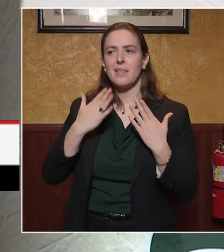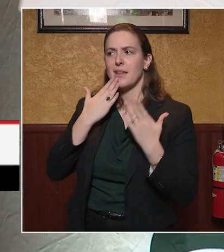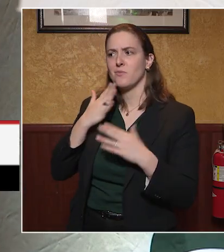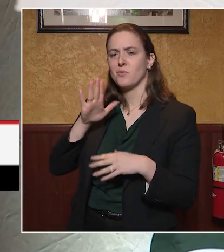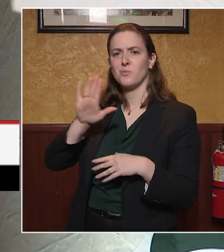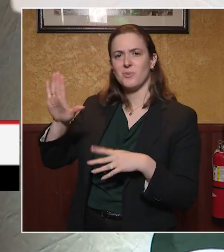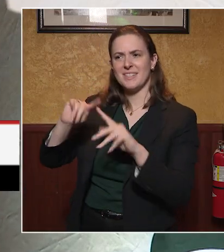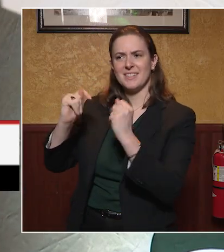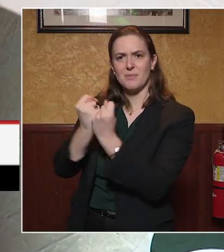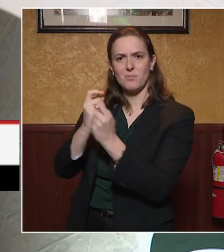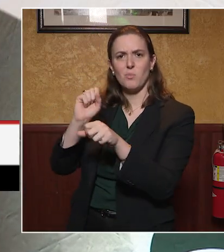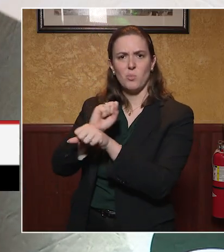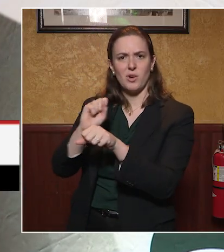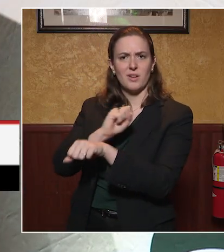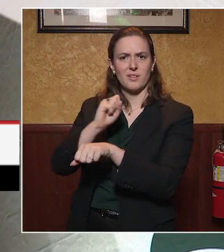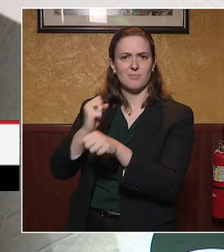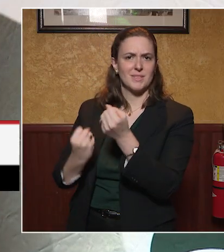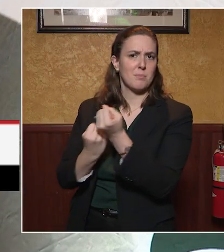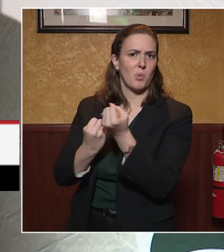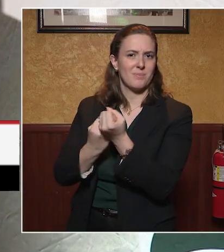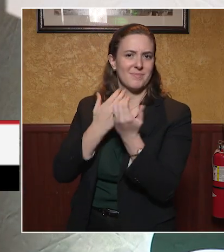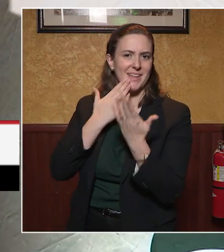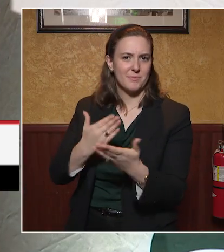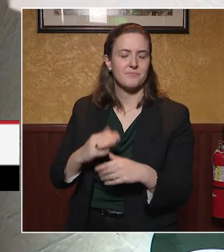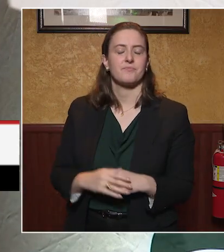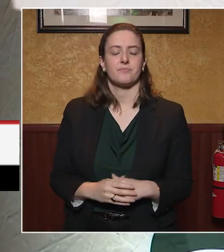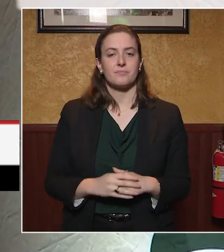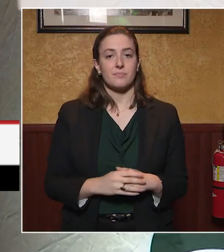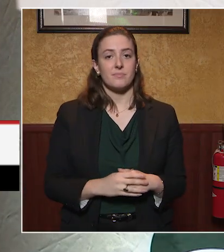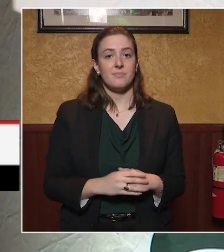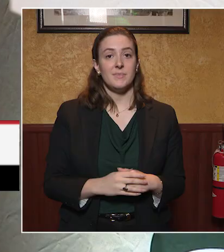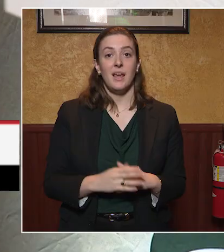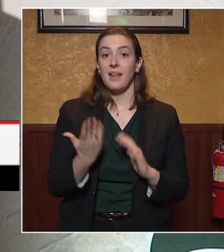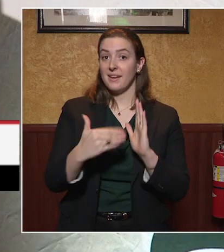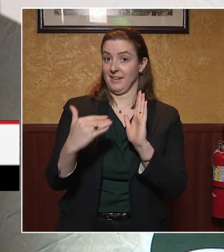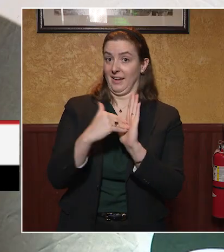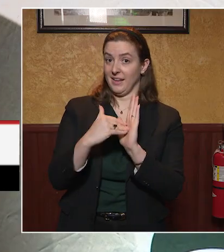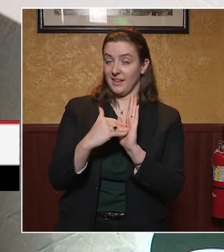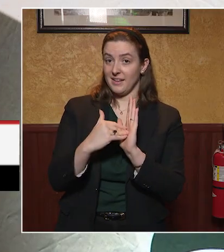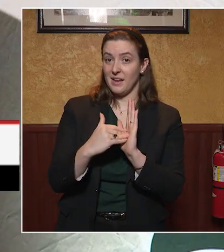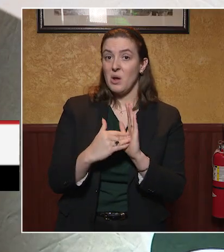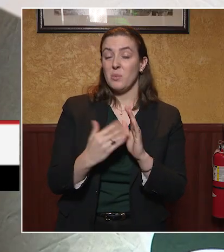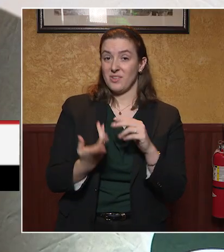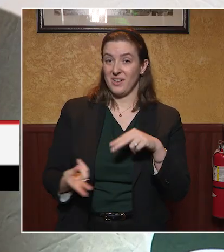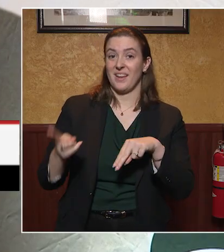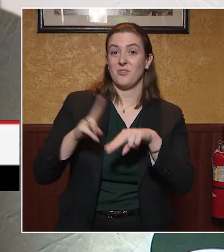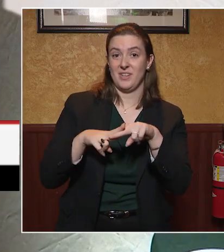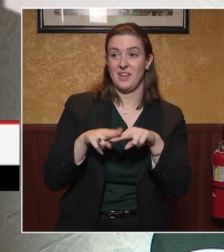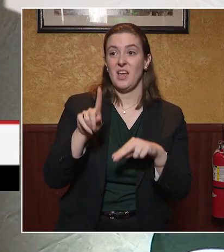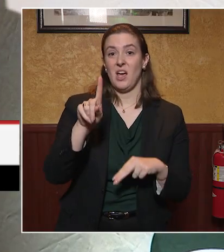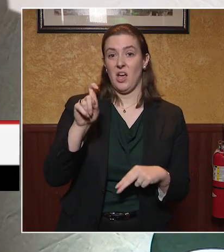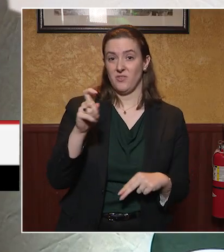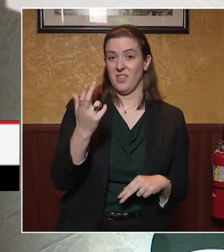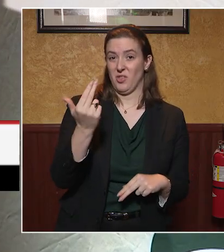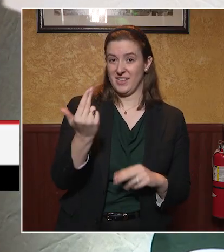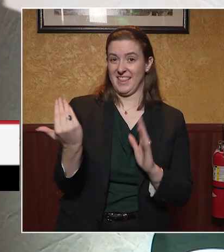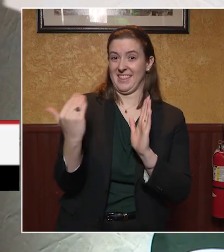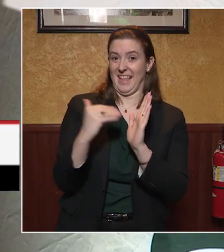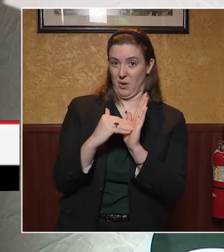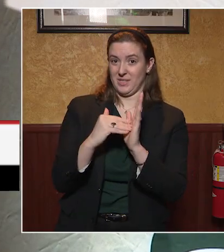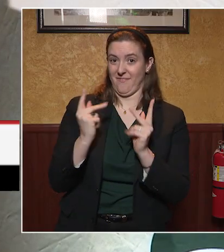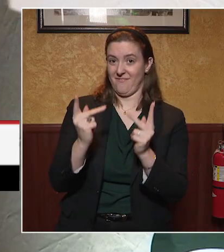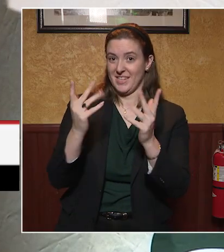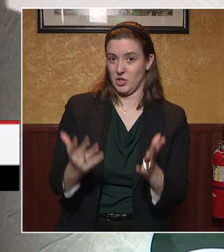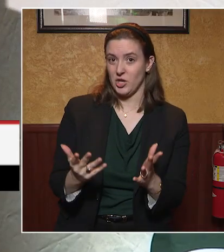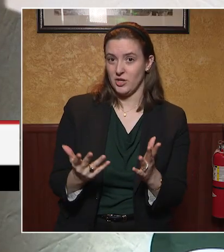support. And again, the numbers don't lie. We saw an increase of more than 113,000 visitors compared to 2023, and we